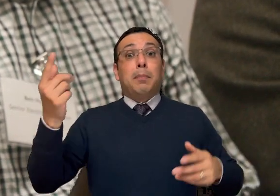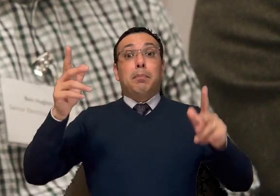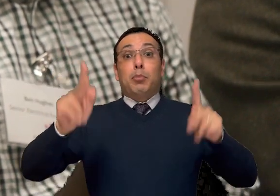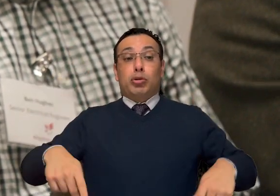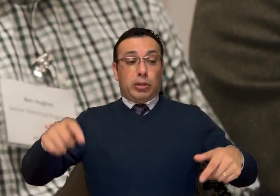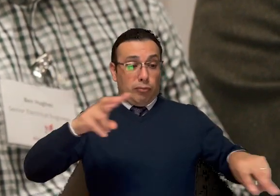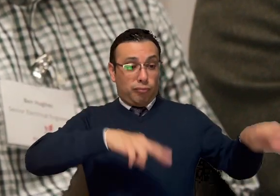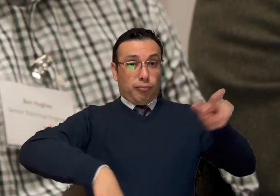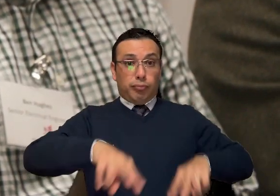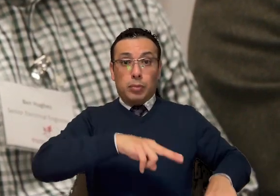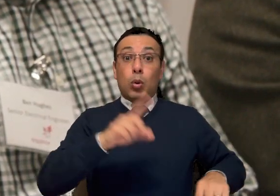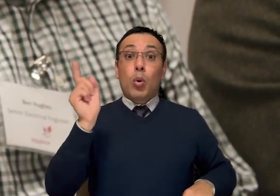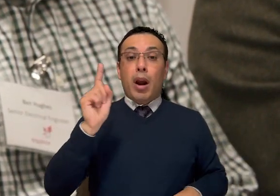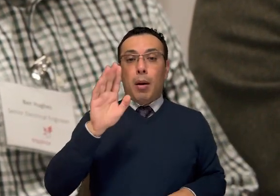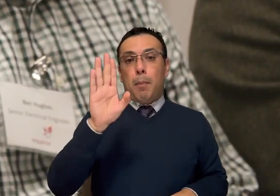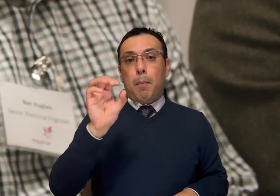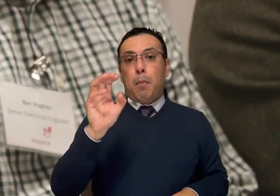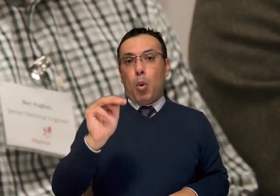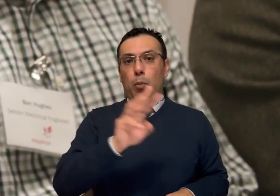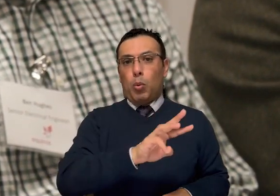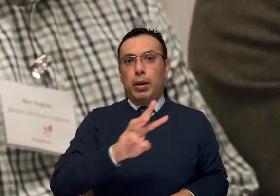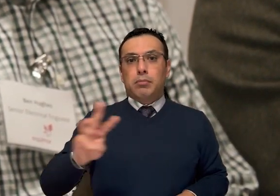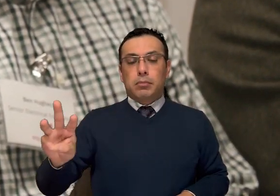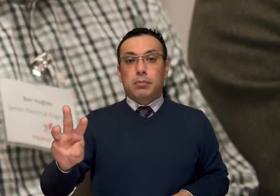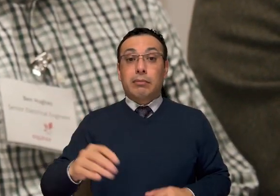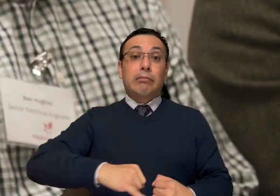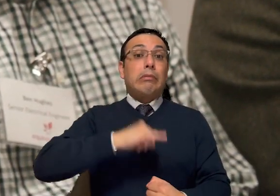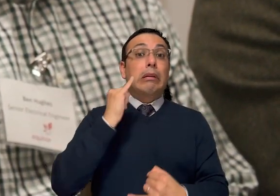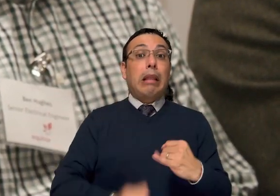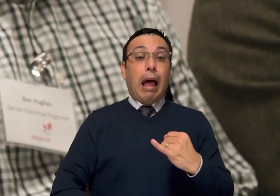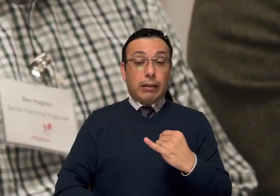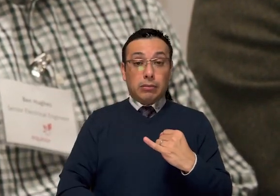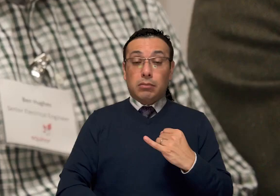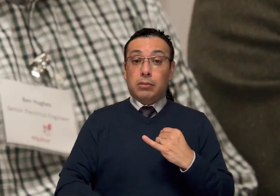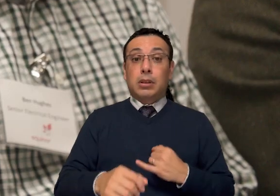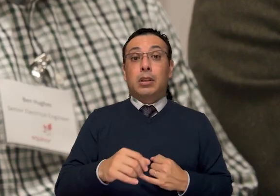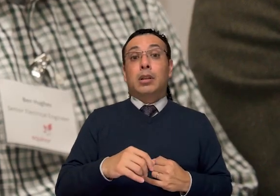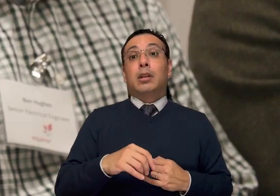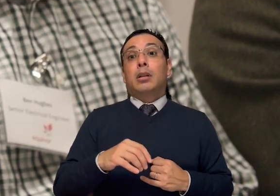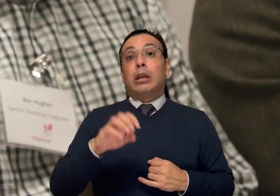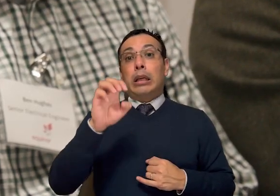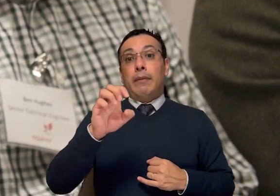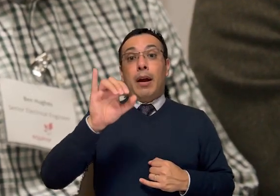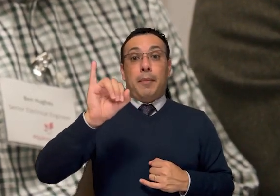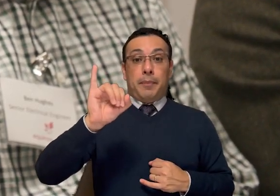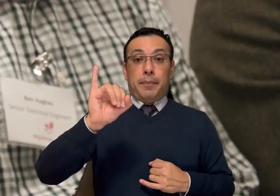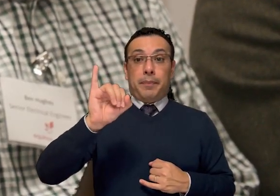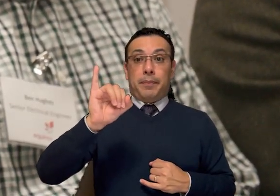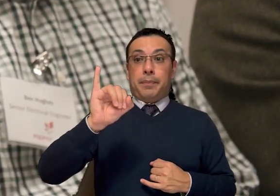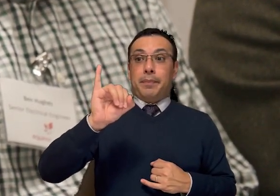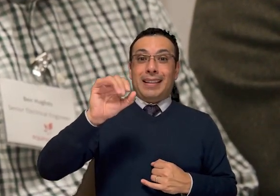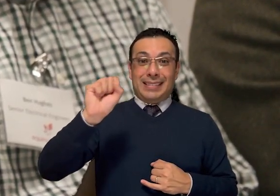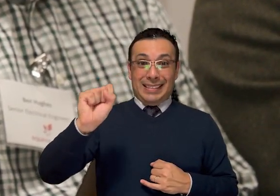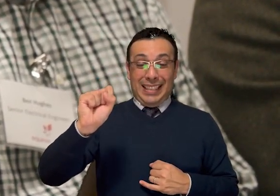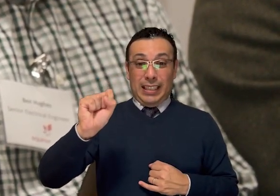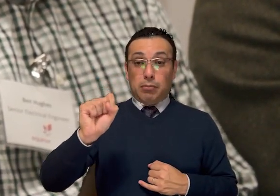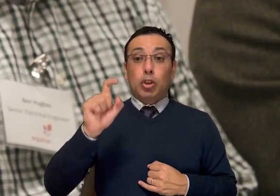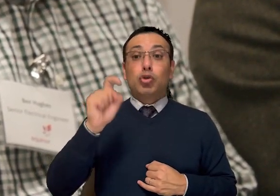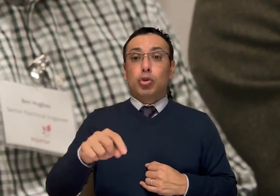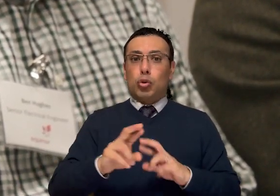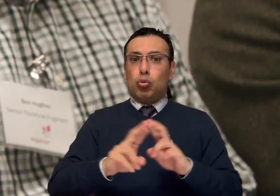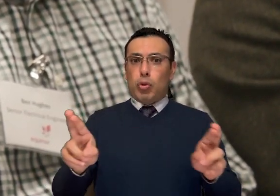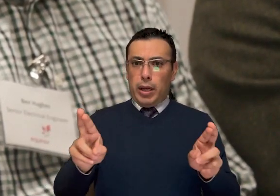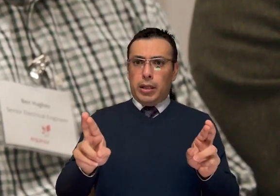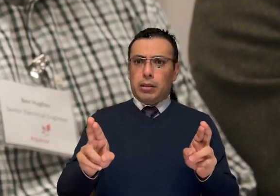statement they're hoping to have that issued by the end of 2023. and the record of decision would come